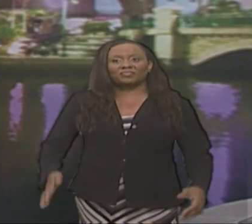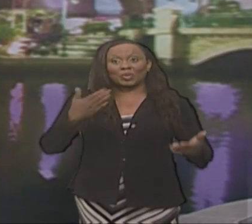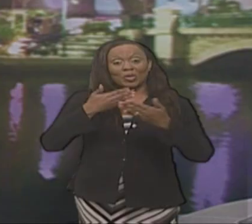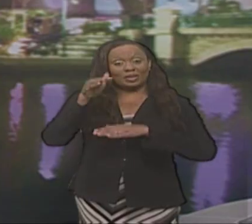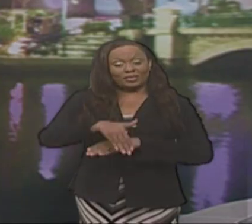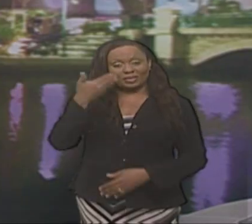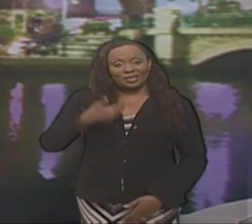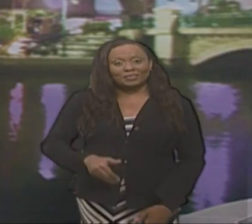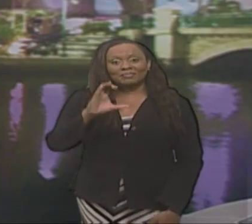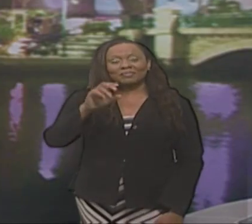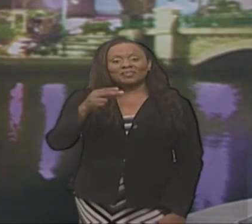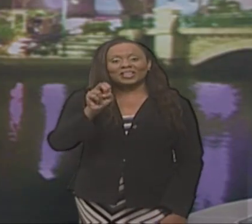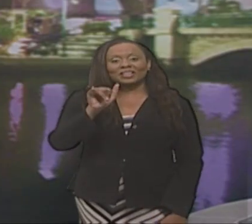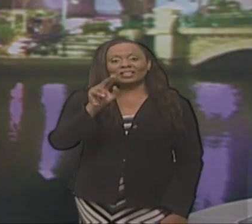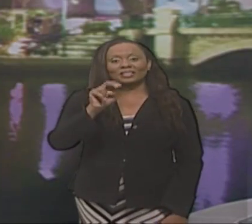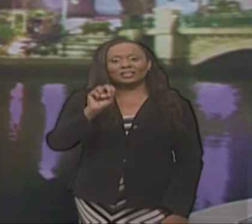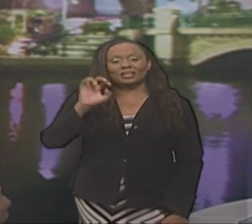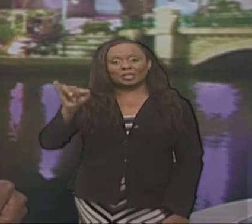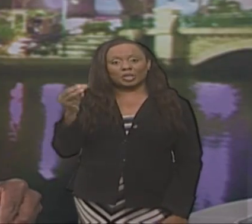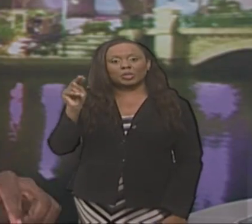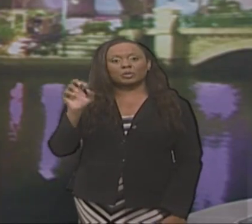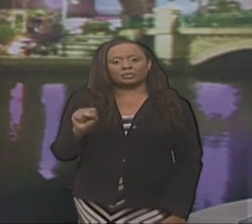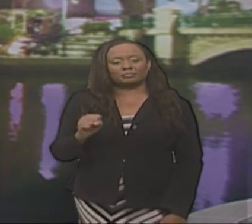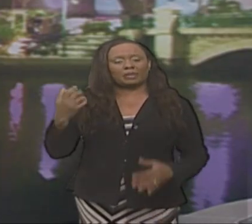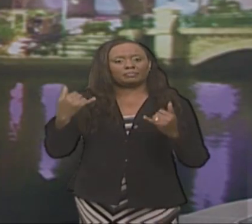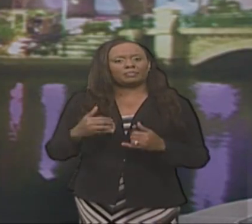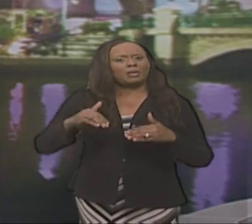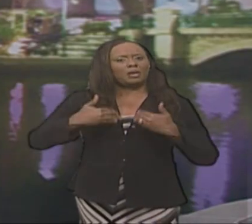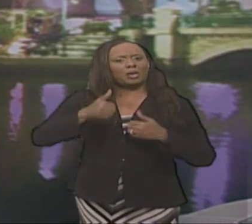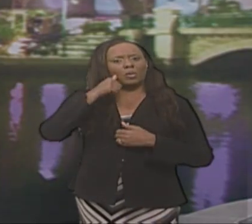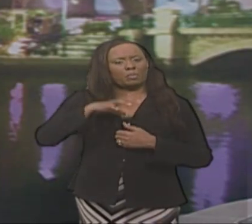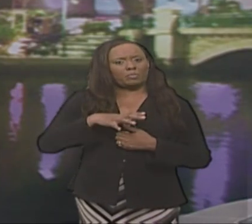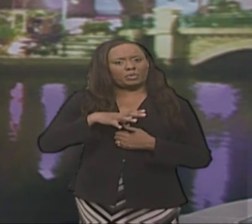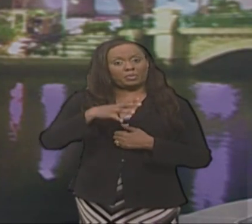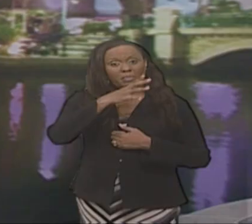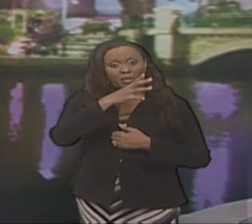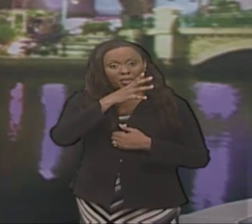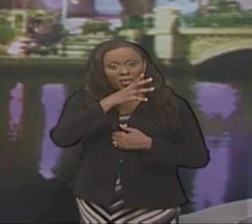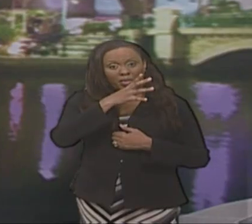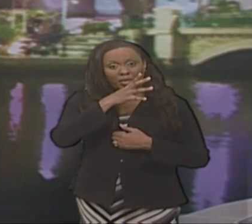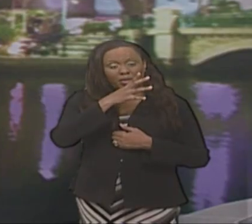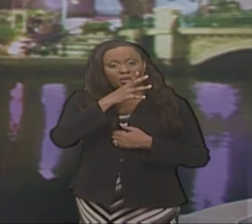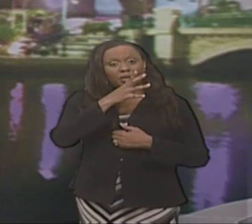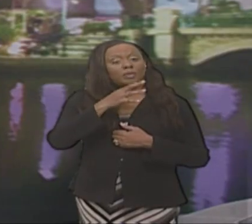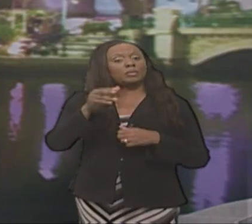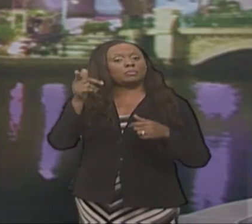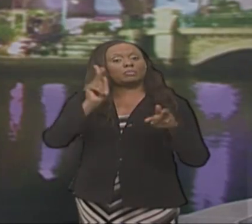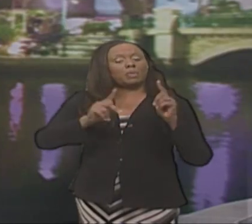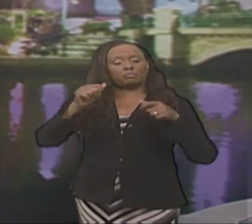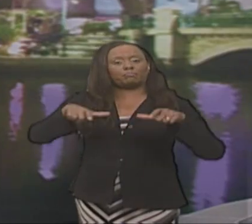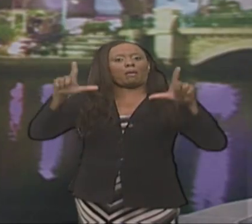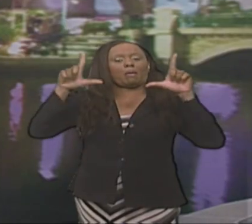Good evening, I'm Shane Jones, leading the news at 7. A young St. Michael mother who gained notoriety